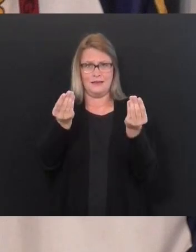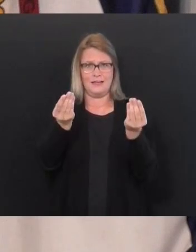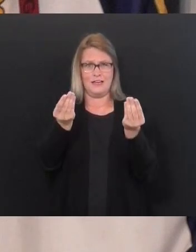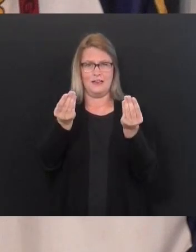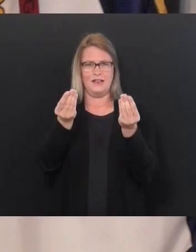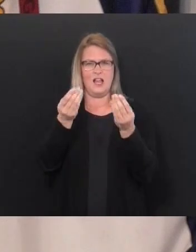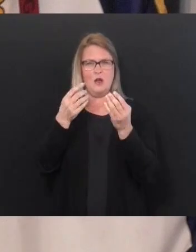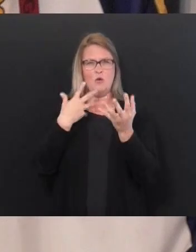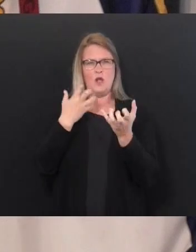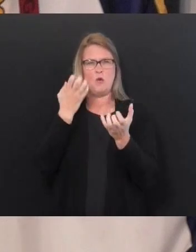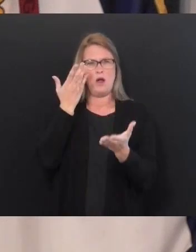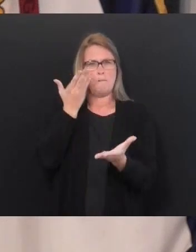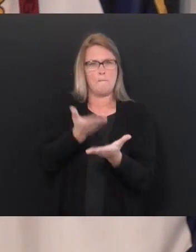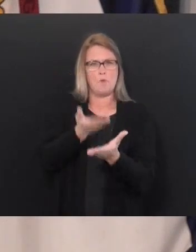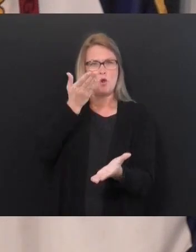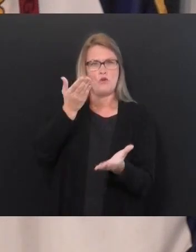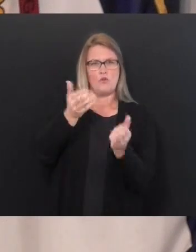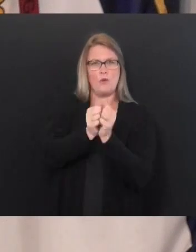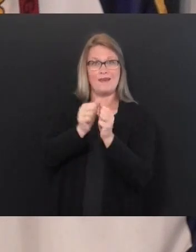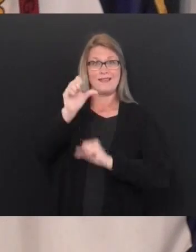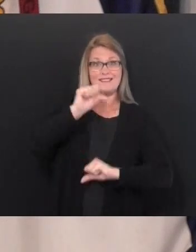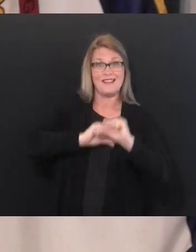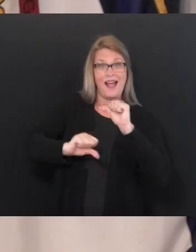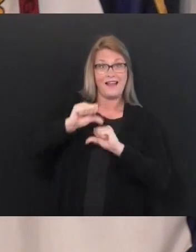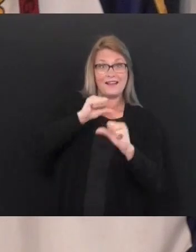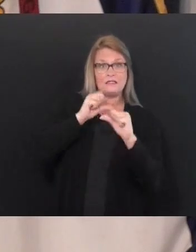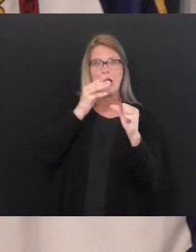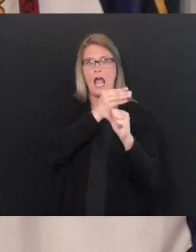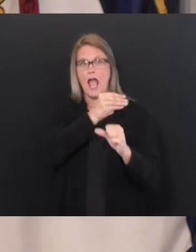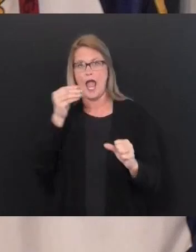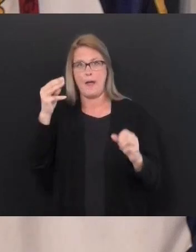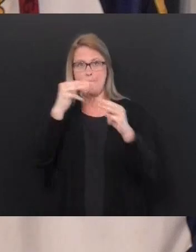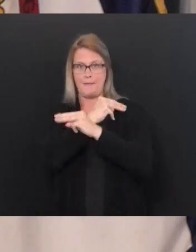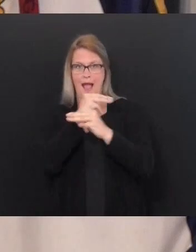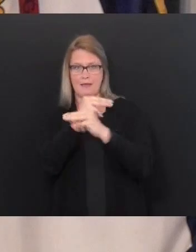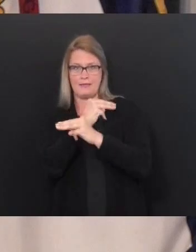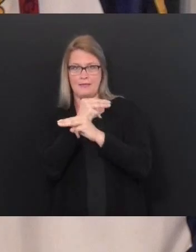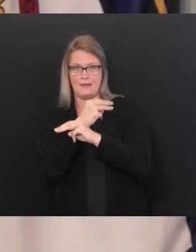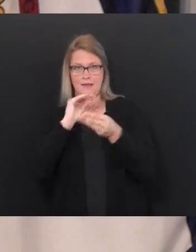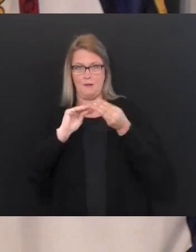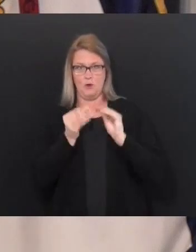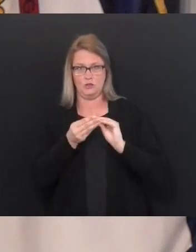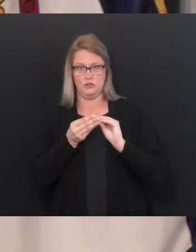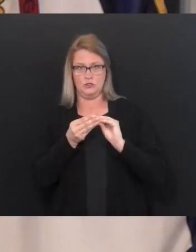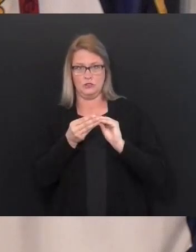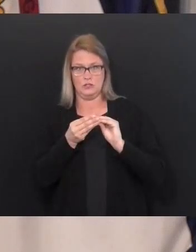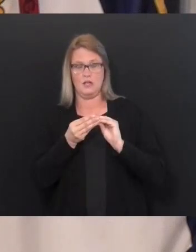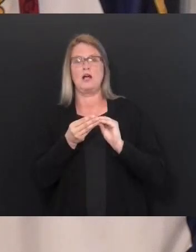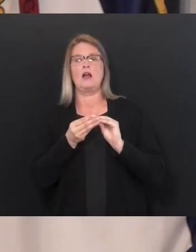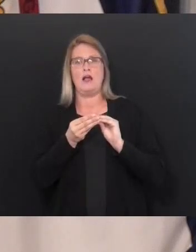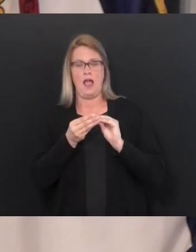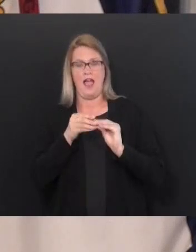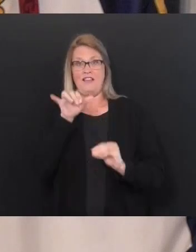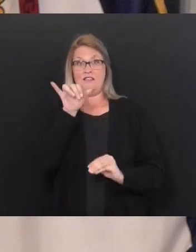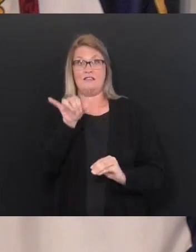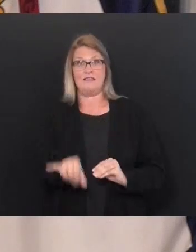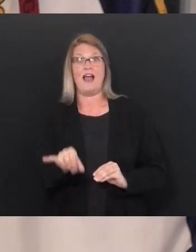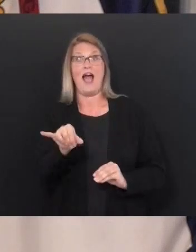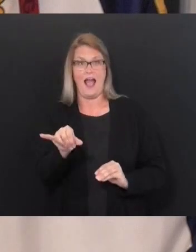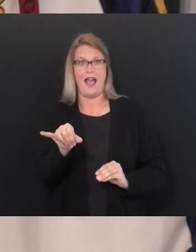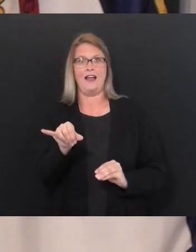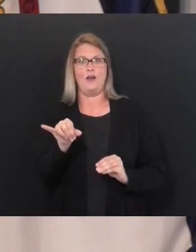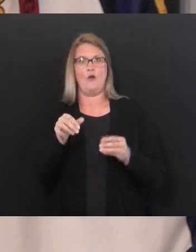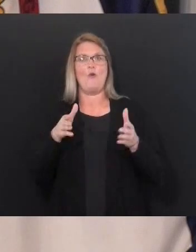of scientific, mathematical metrics that really give us the ability to be able